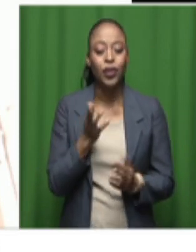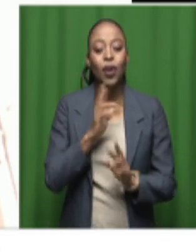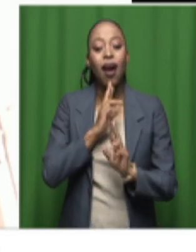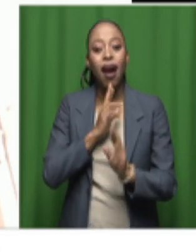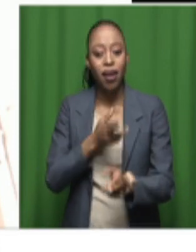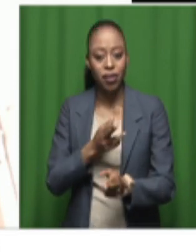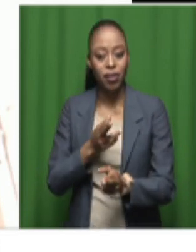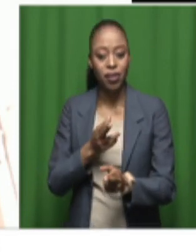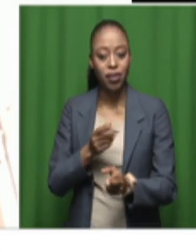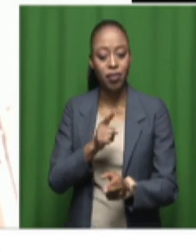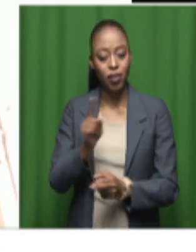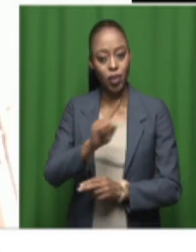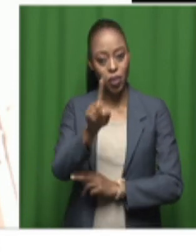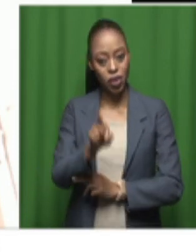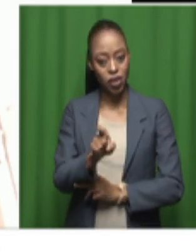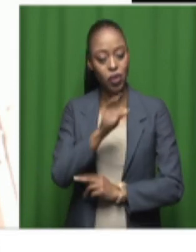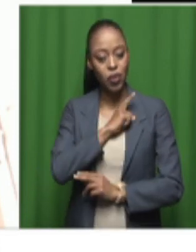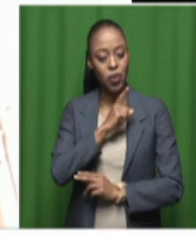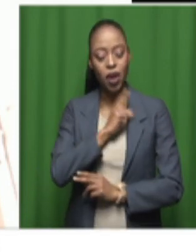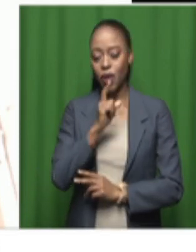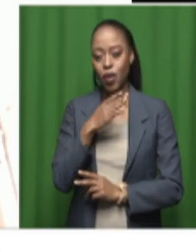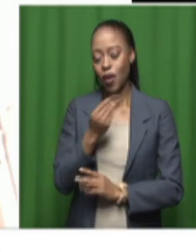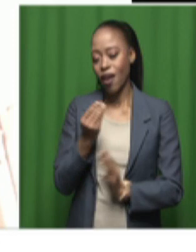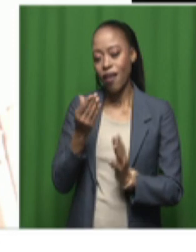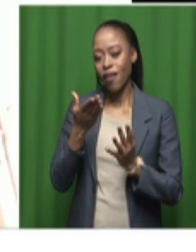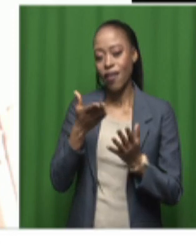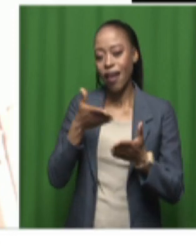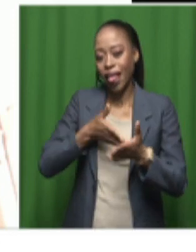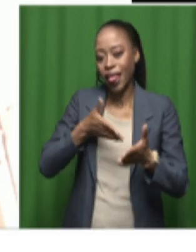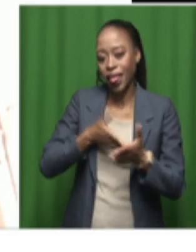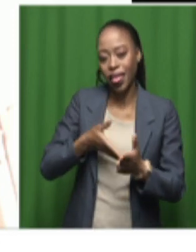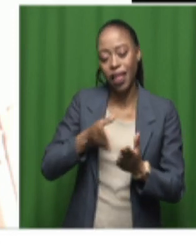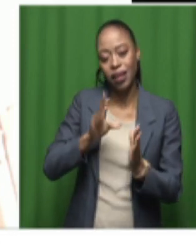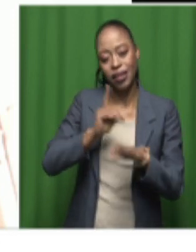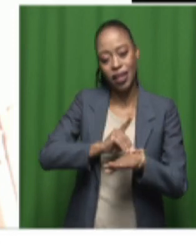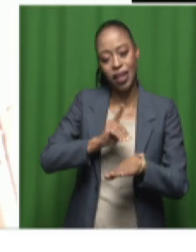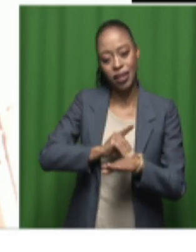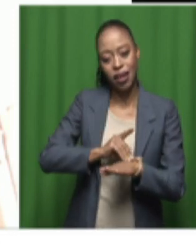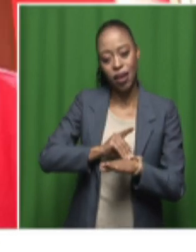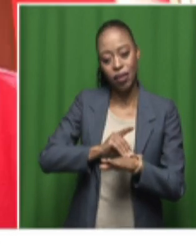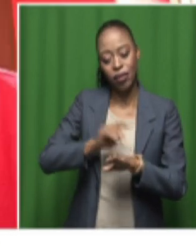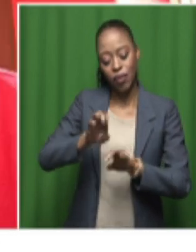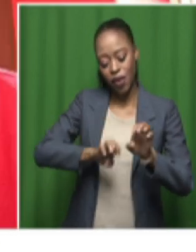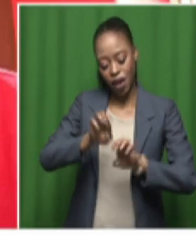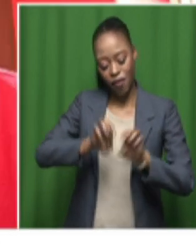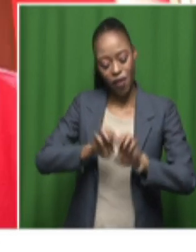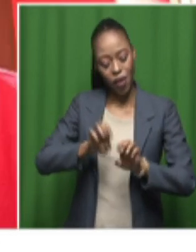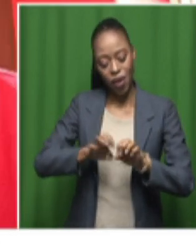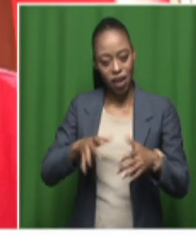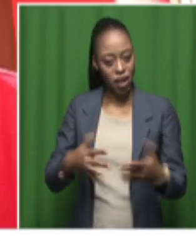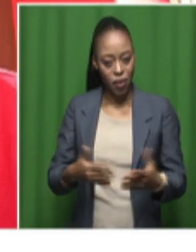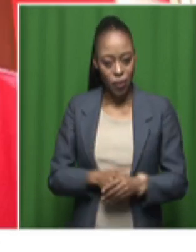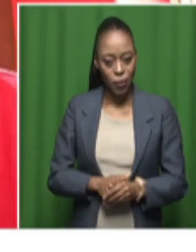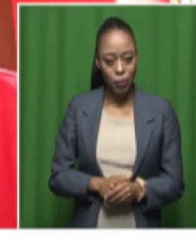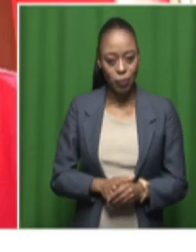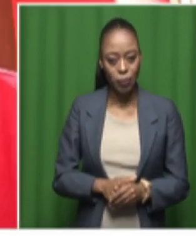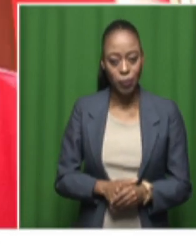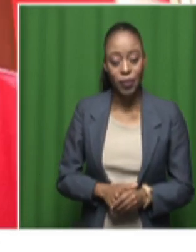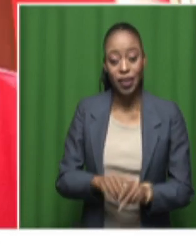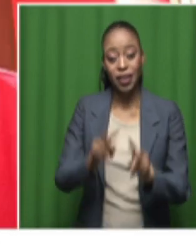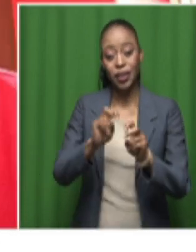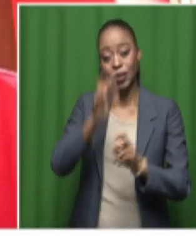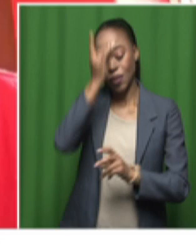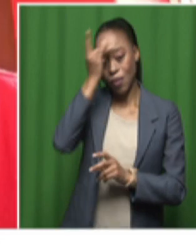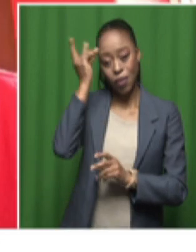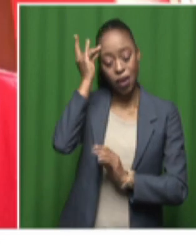answer to that question, because we do not have access to the data to study it. Yeah. With the effects from March